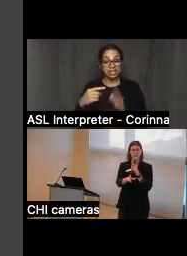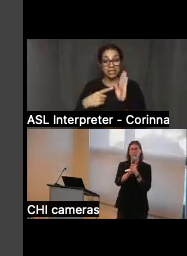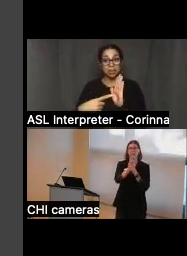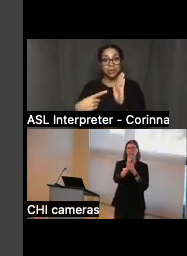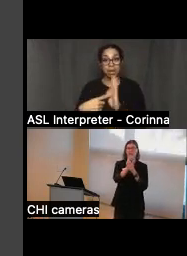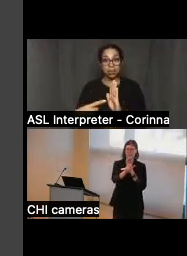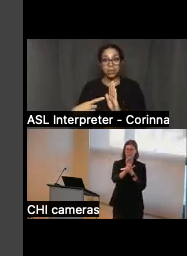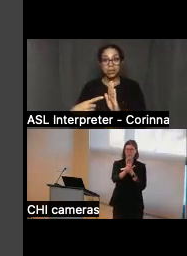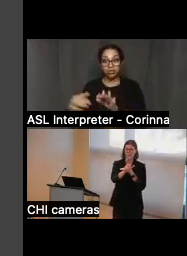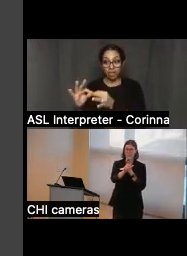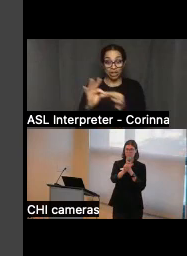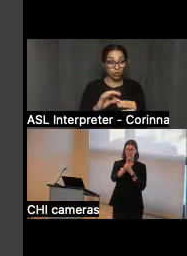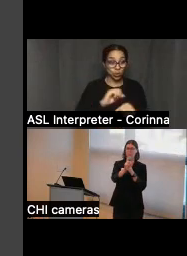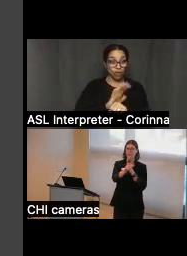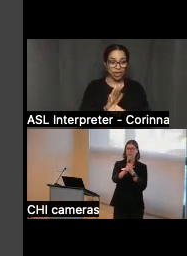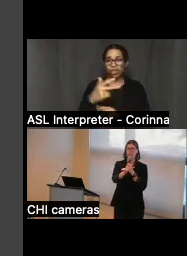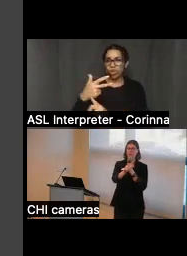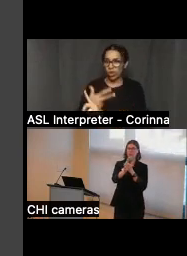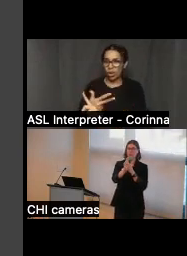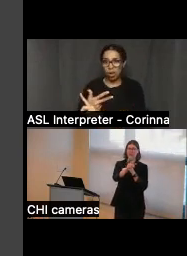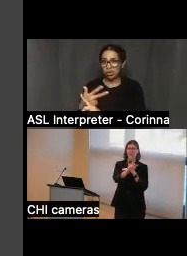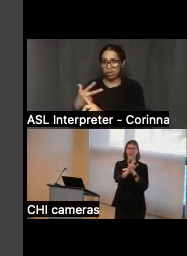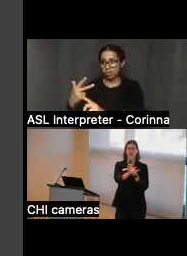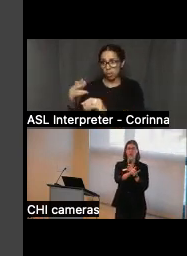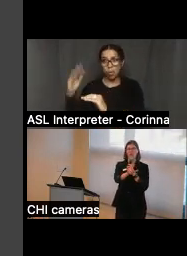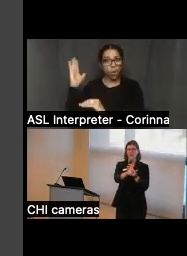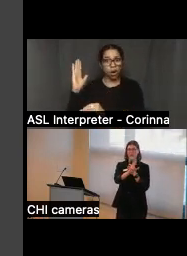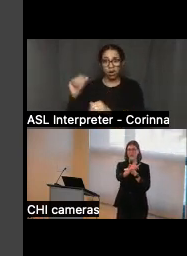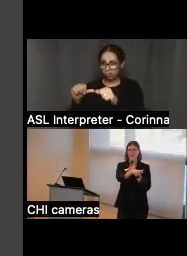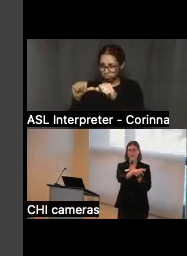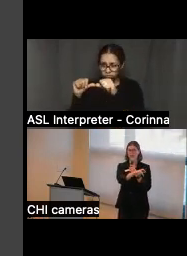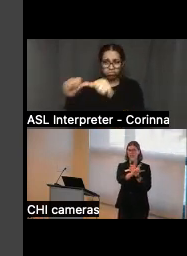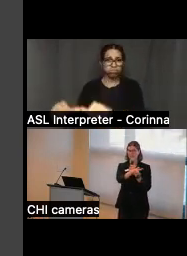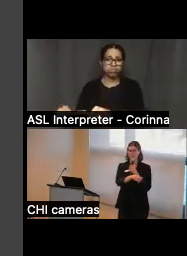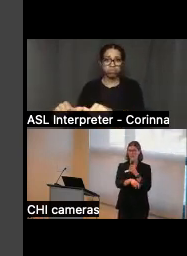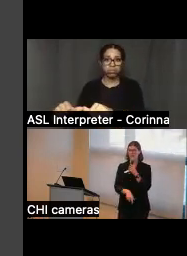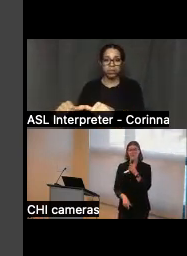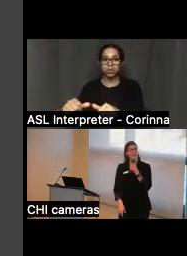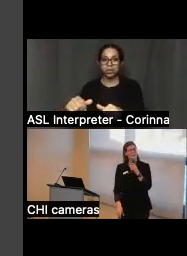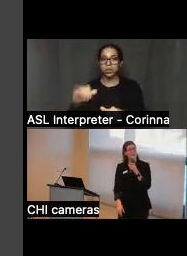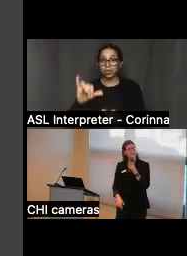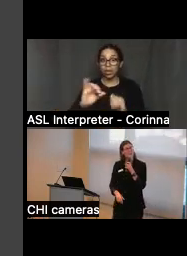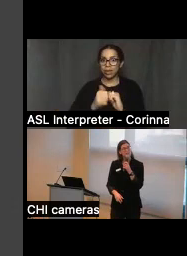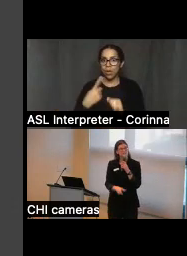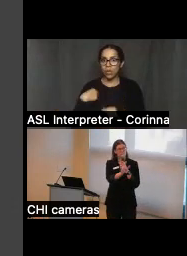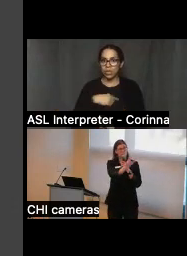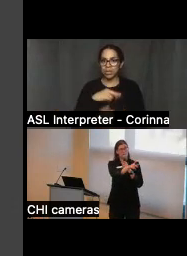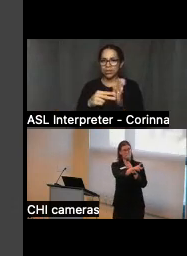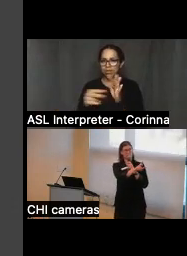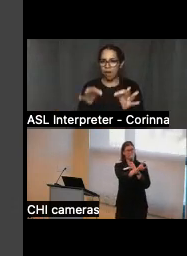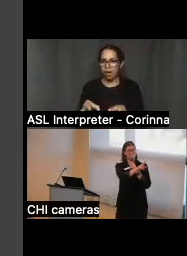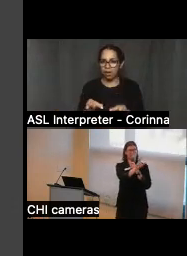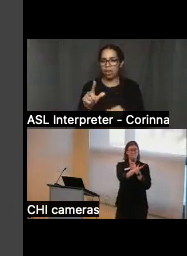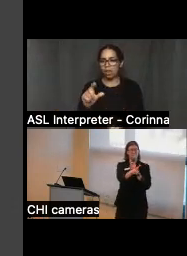months. And that 3 or more months period of time is how long COVID will be defined here on the CHAS. So we wanted